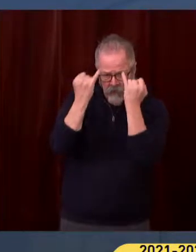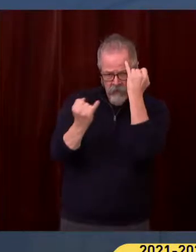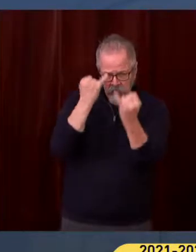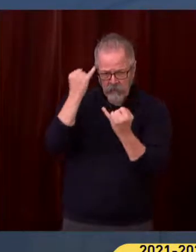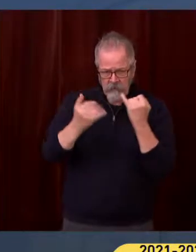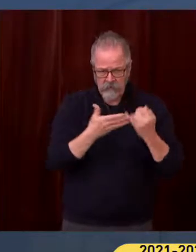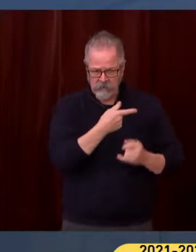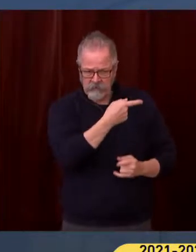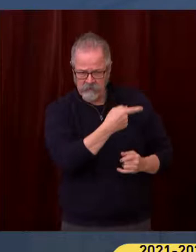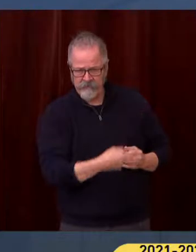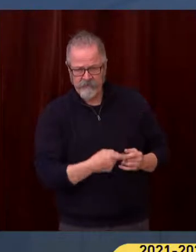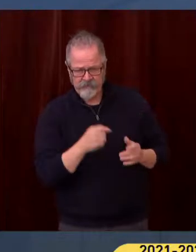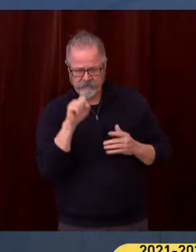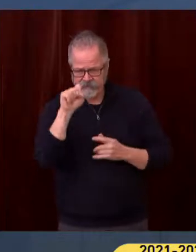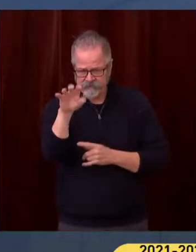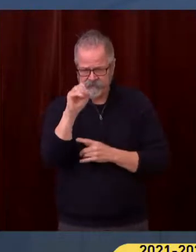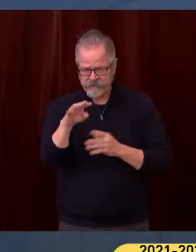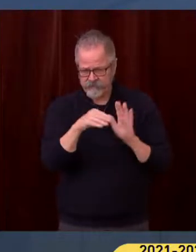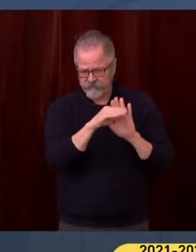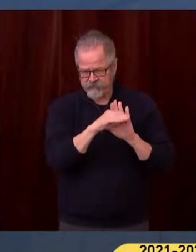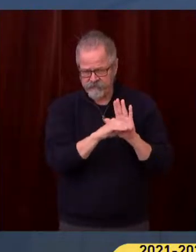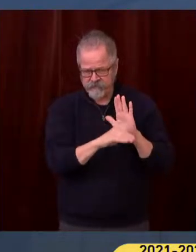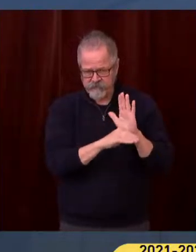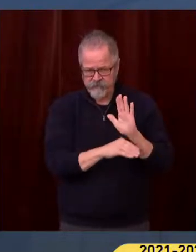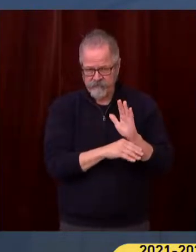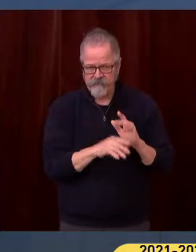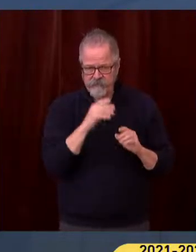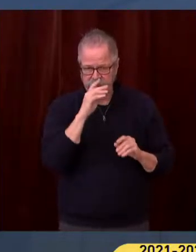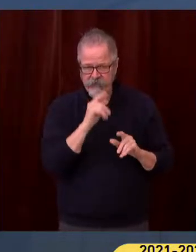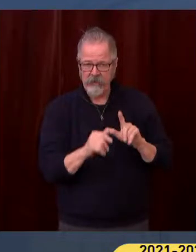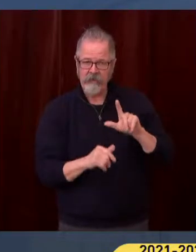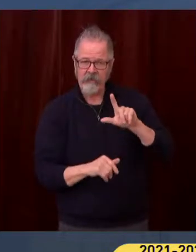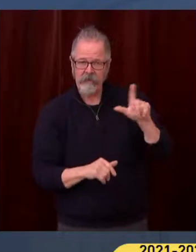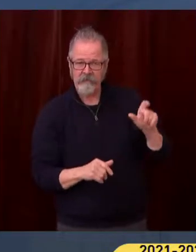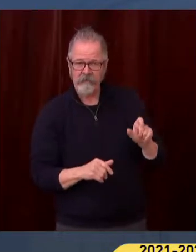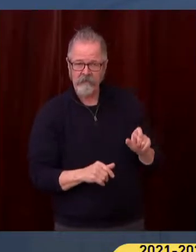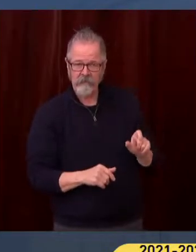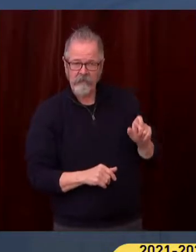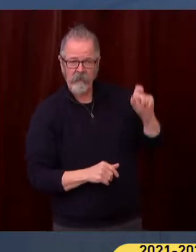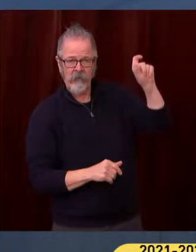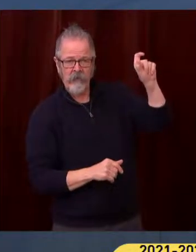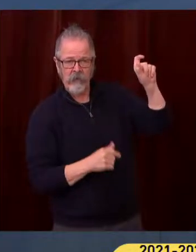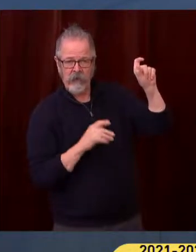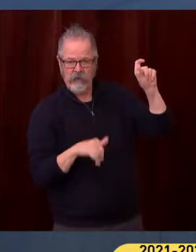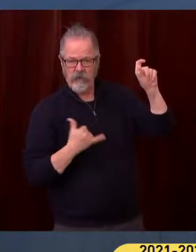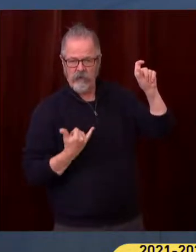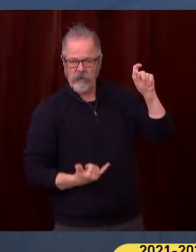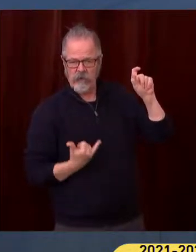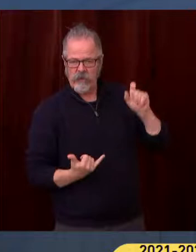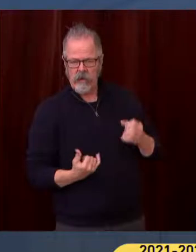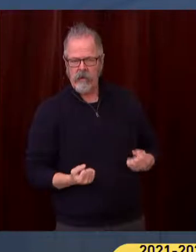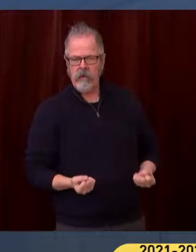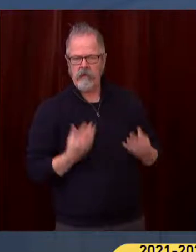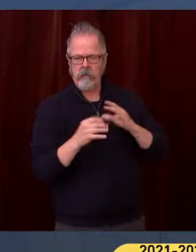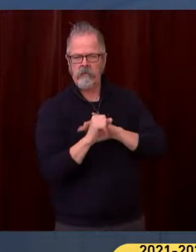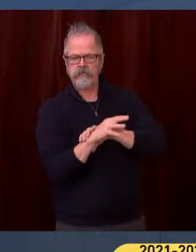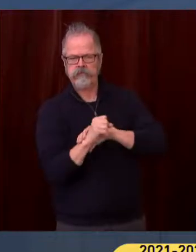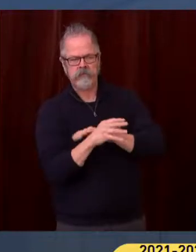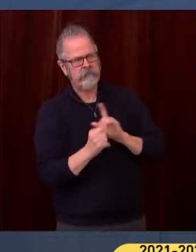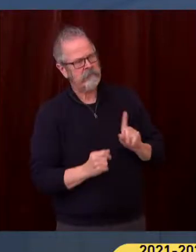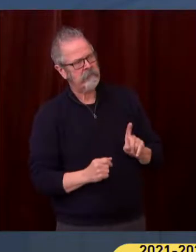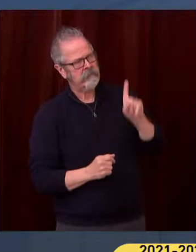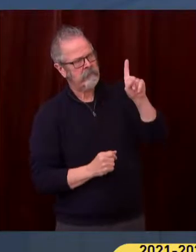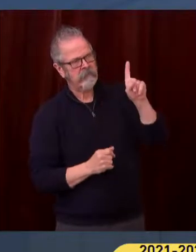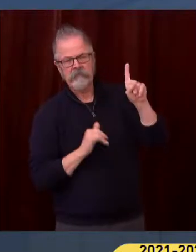proposing to reduce that down to 54.2 million metric tons by 2030.